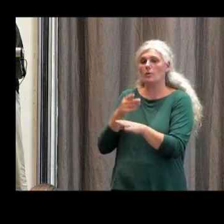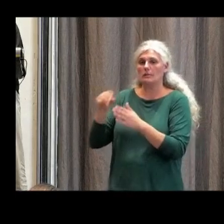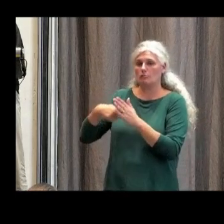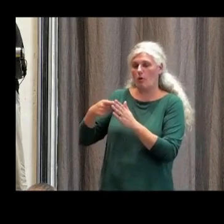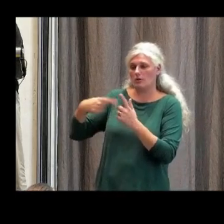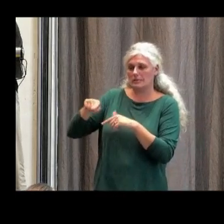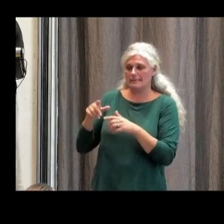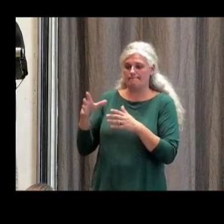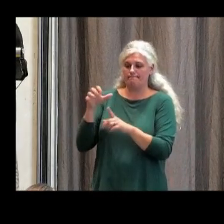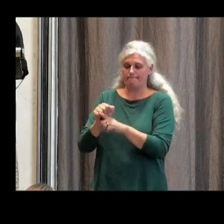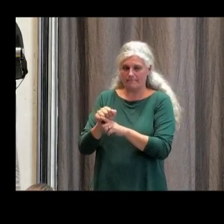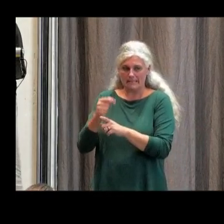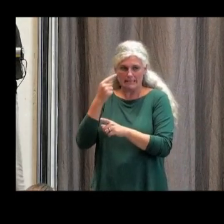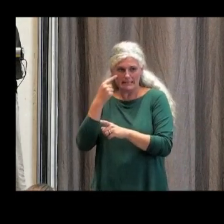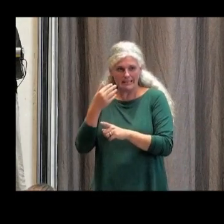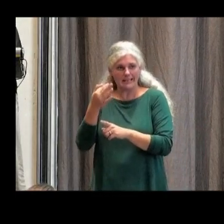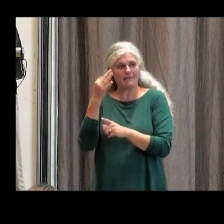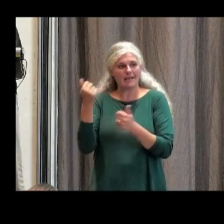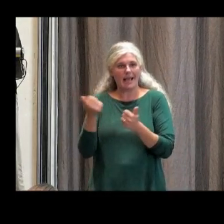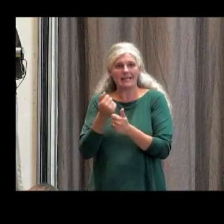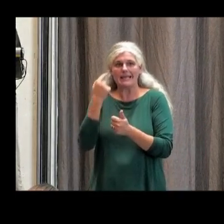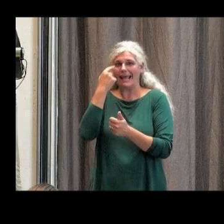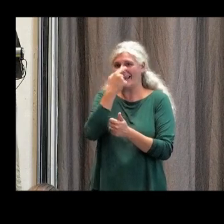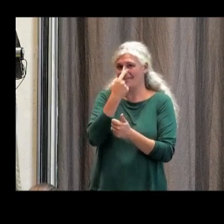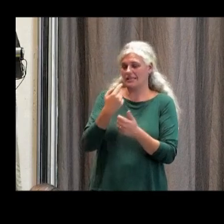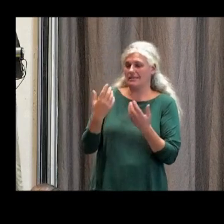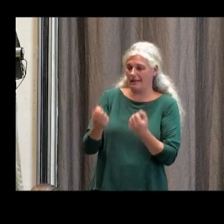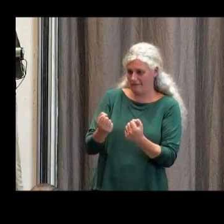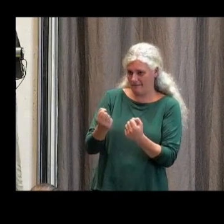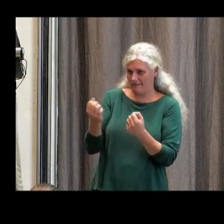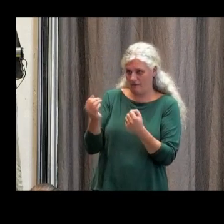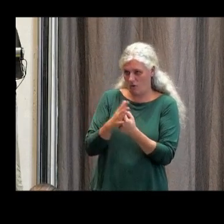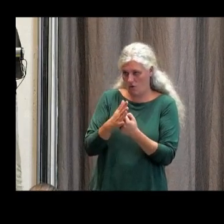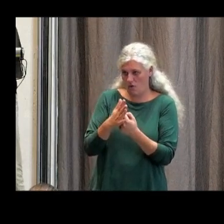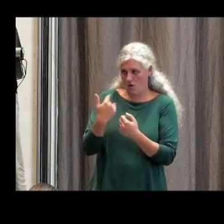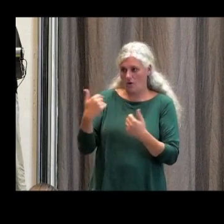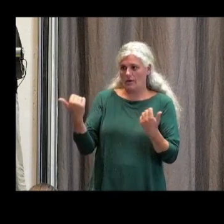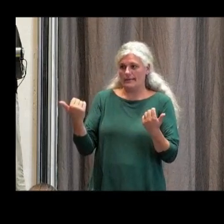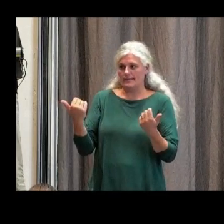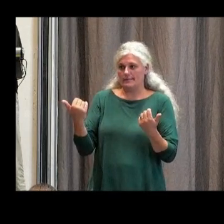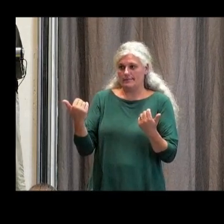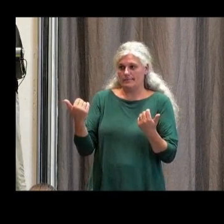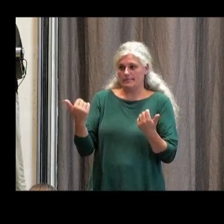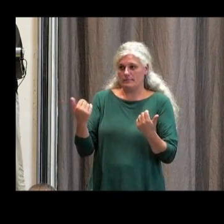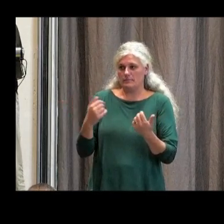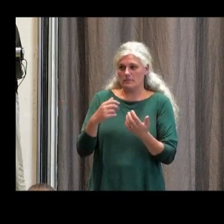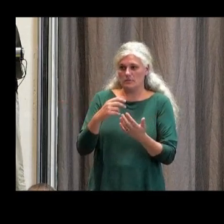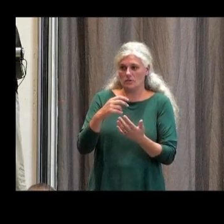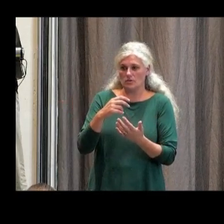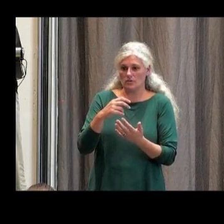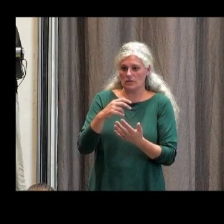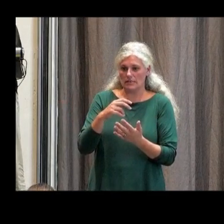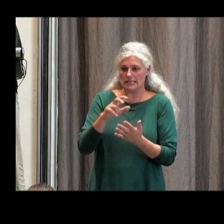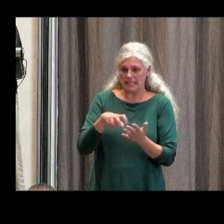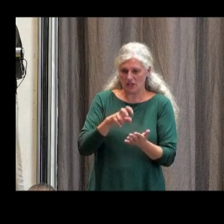project to determine if there is evidence for a signature in the